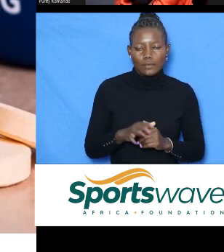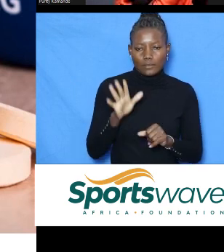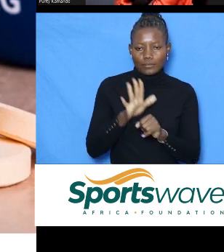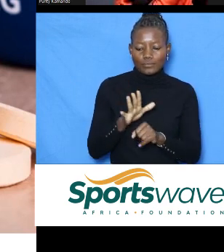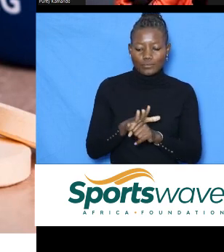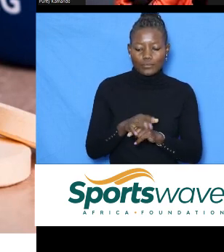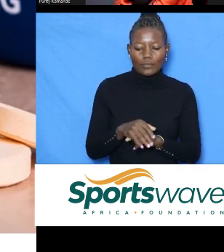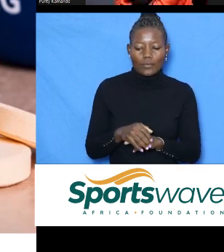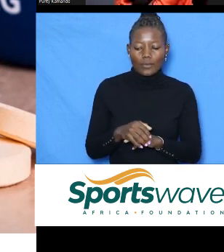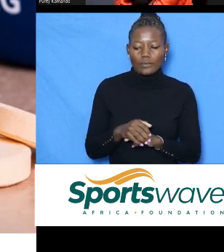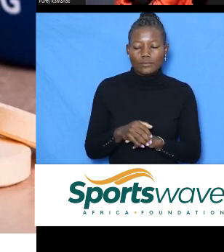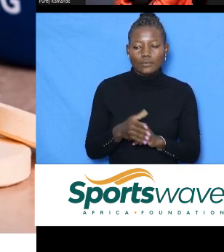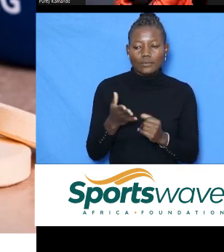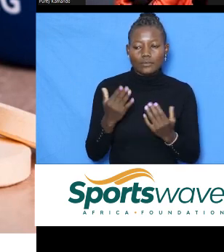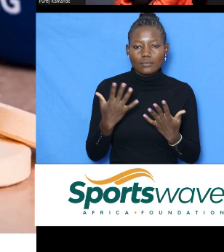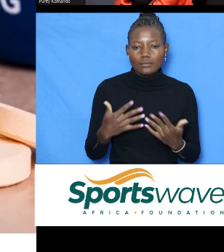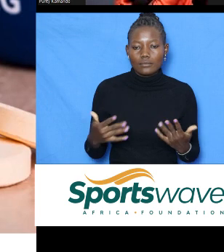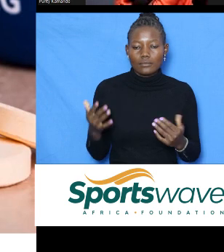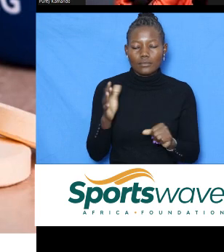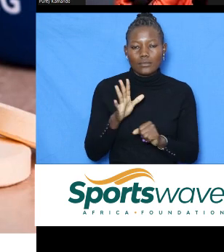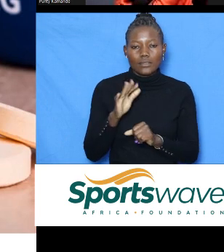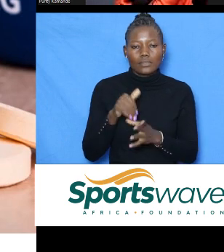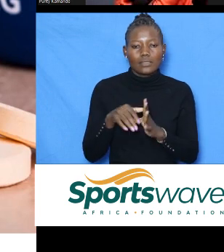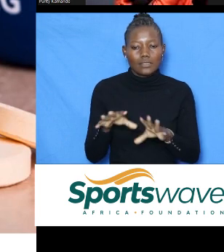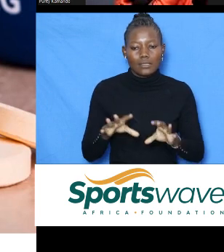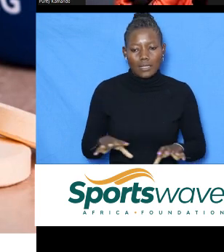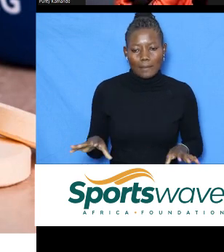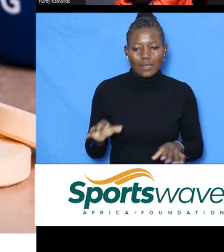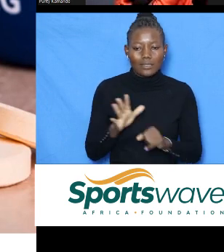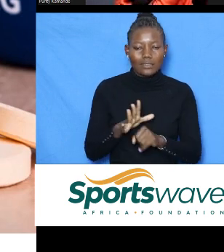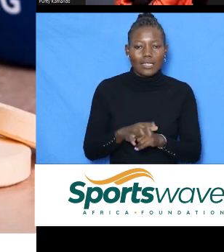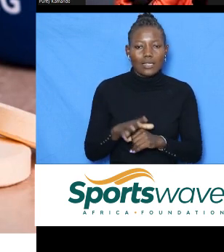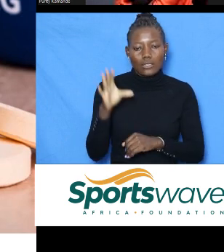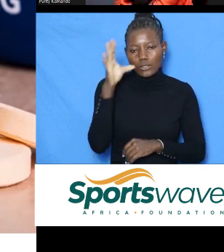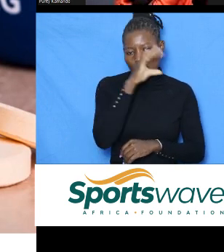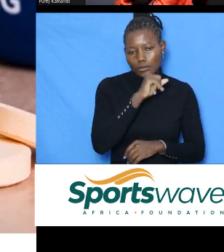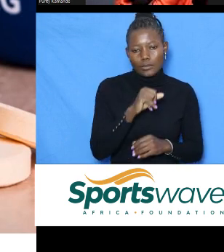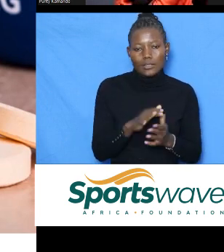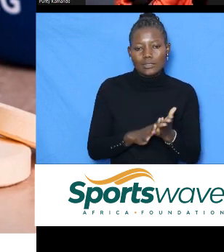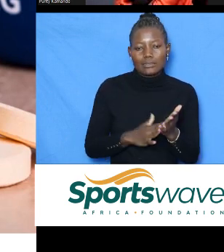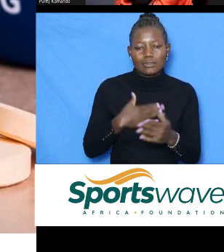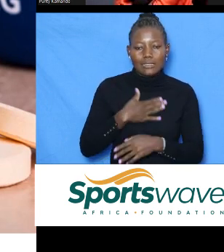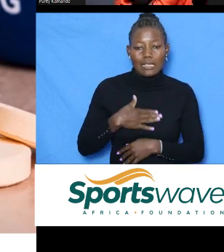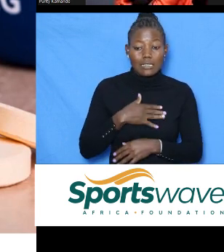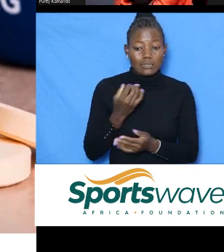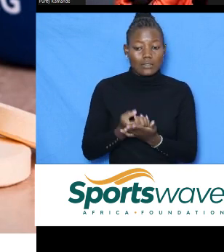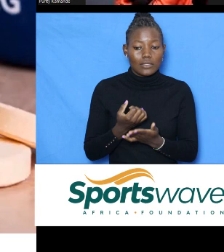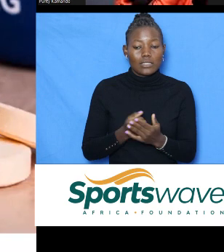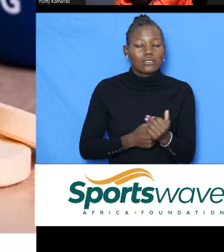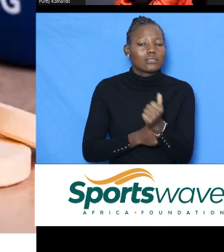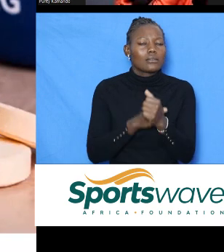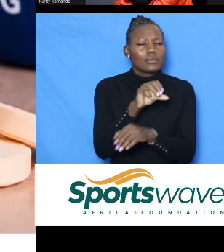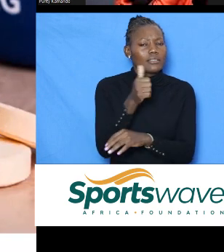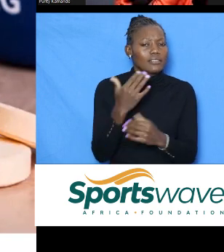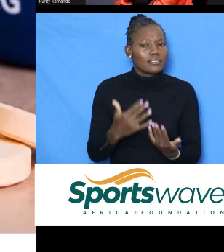of these supplements currently in the market, most of them lack the scientific evidence to support the marketing claims. Like any